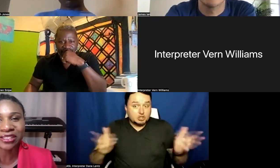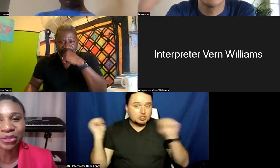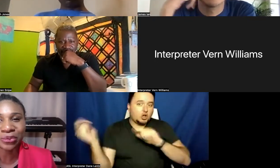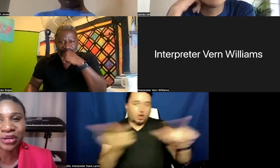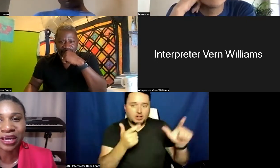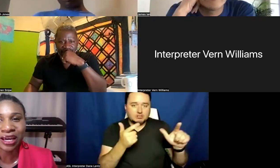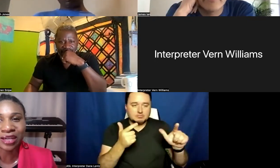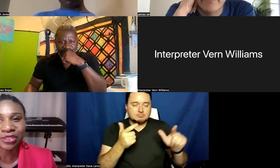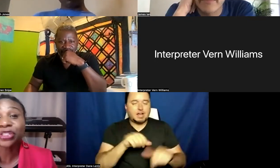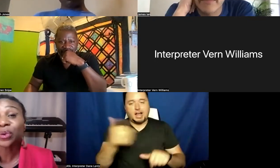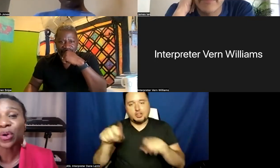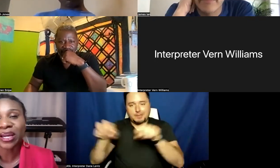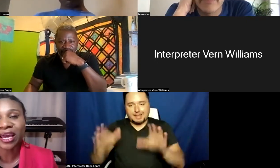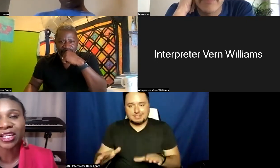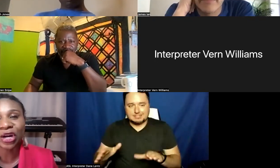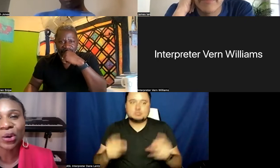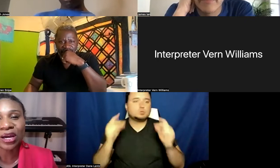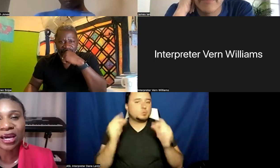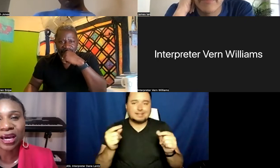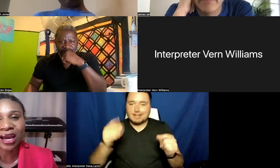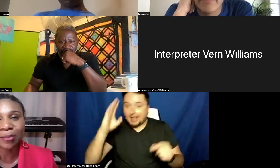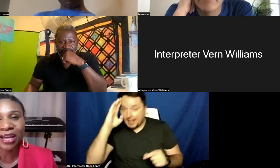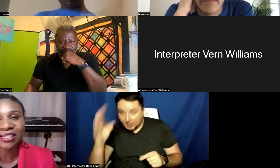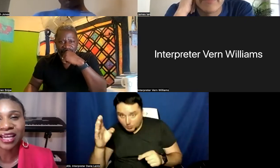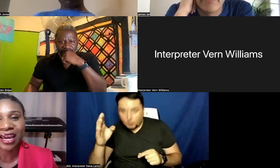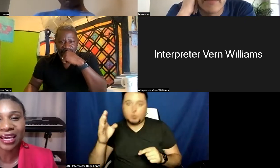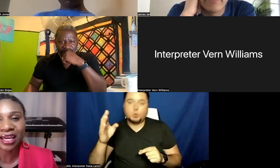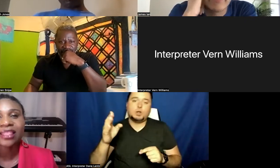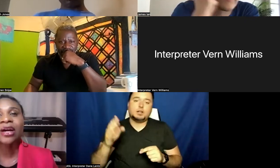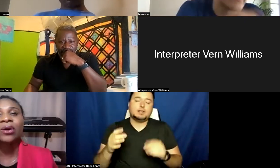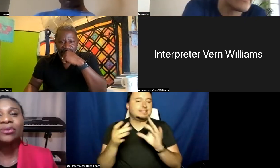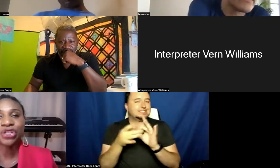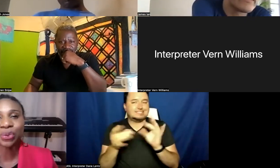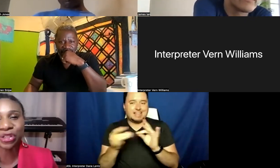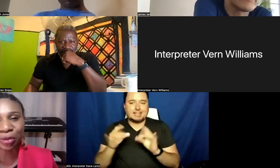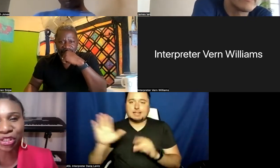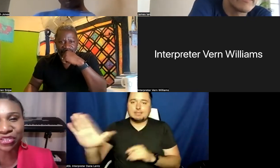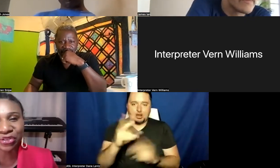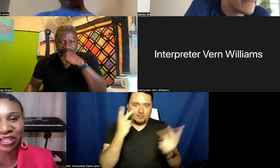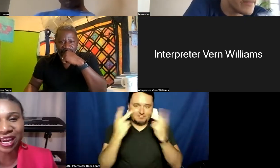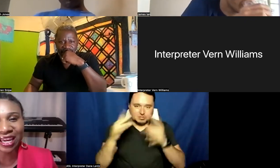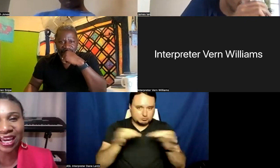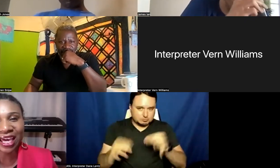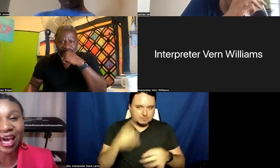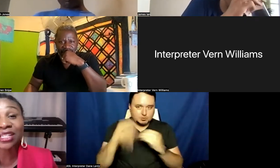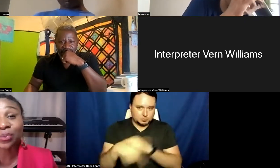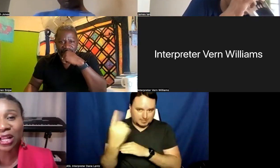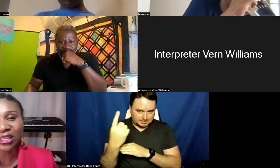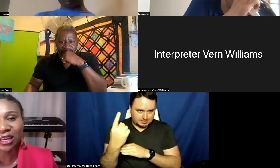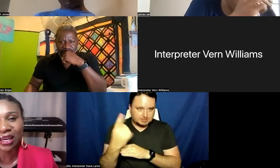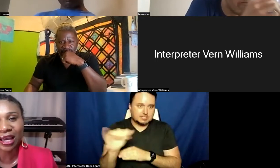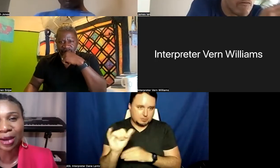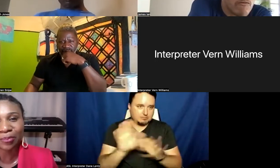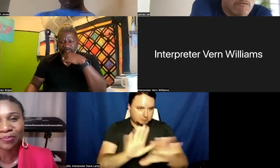panelists to just do a quick hello and say their visual descriptions for today as